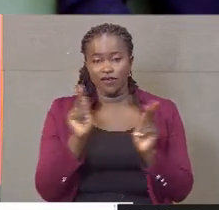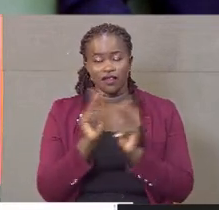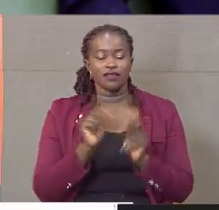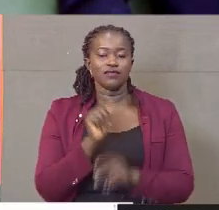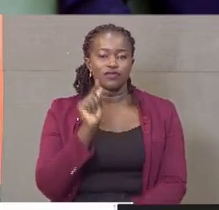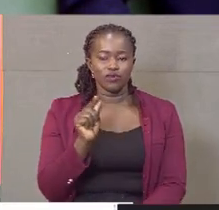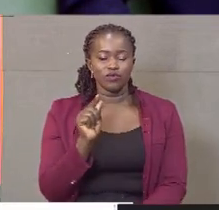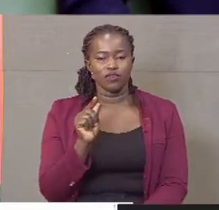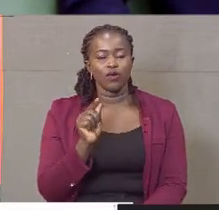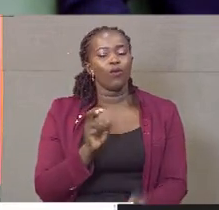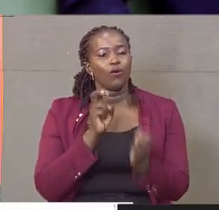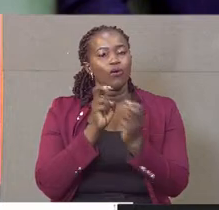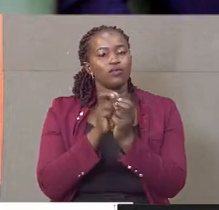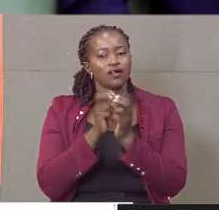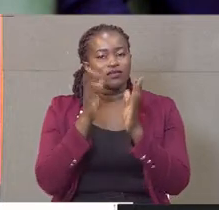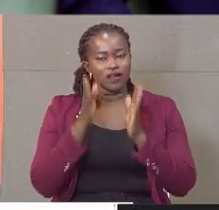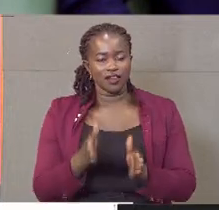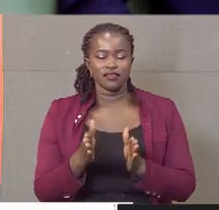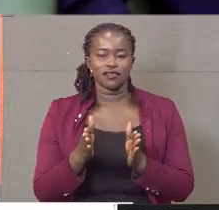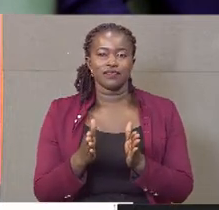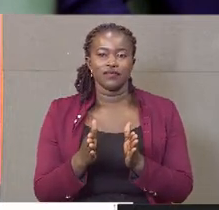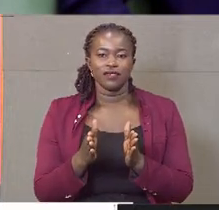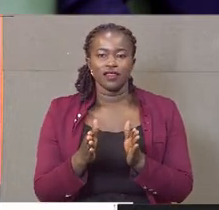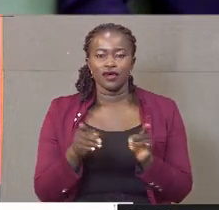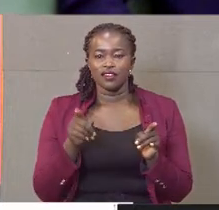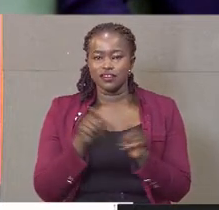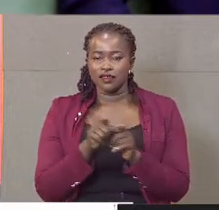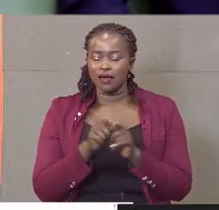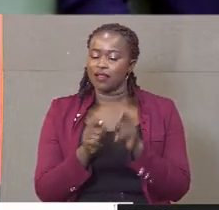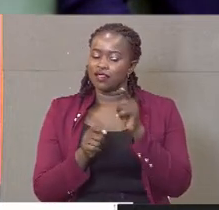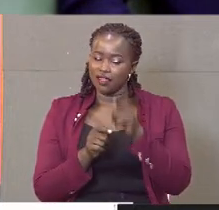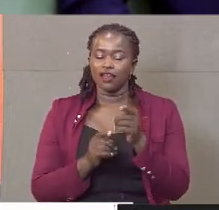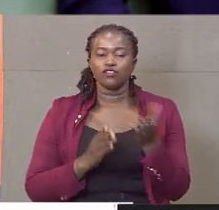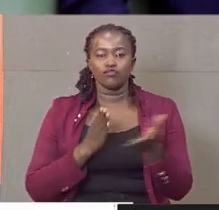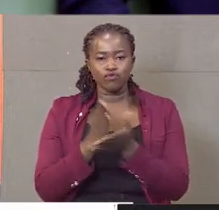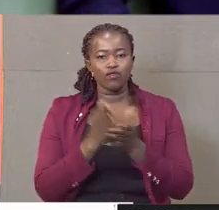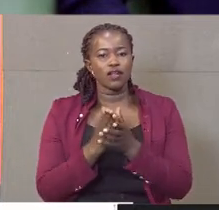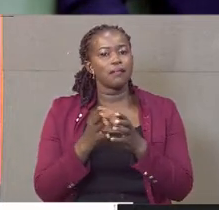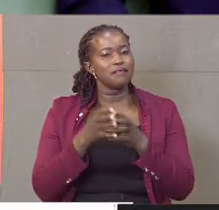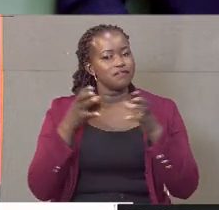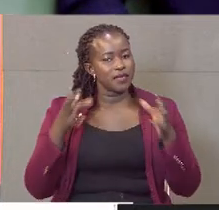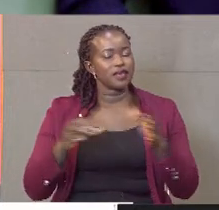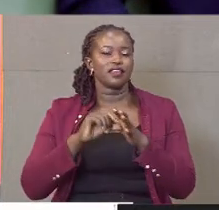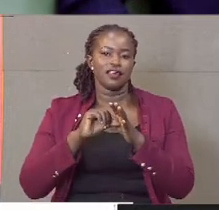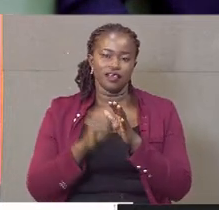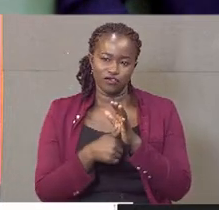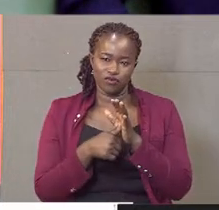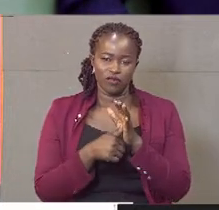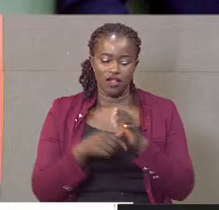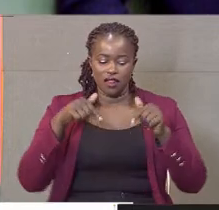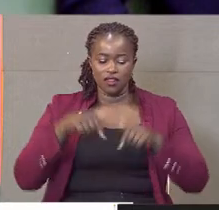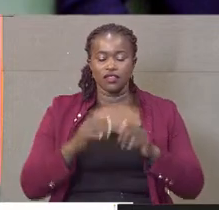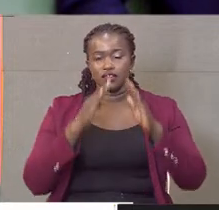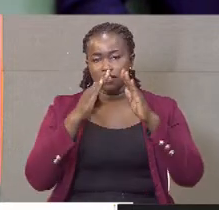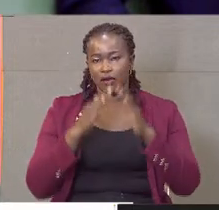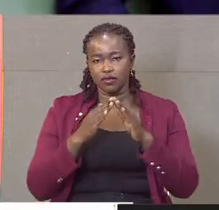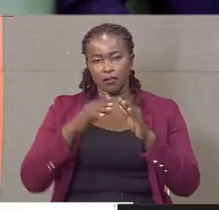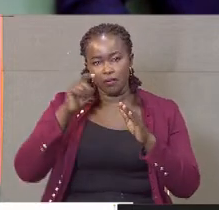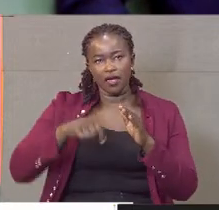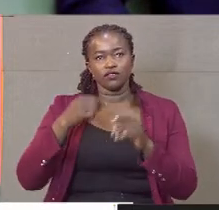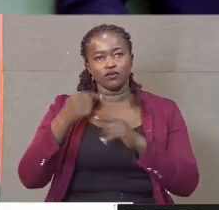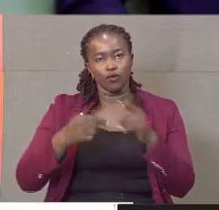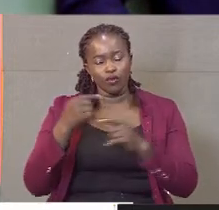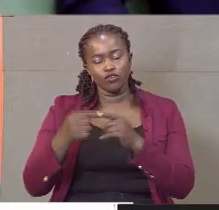like consultants, and that actually is a grave concern which this house should